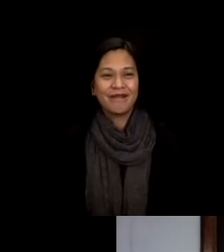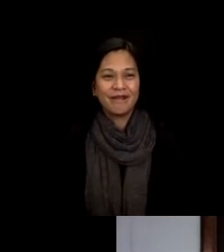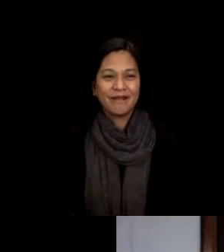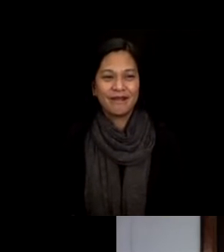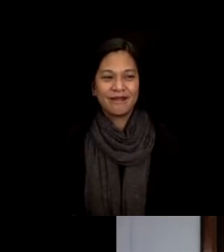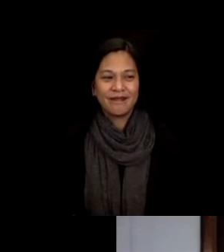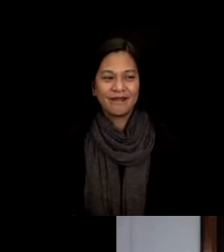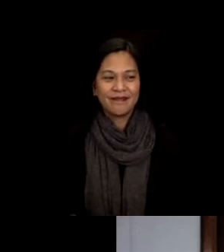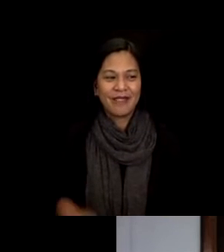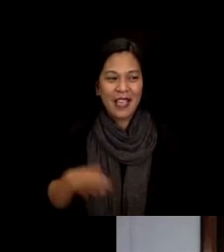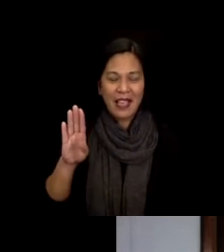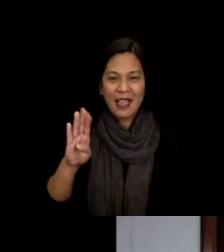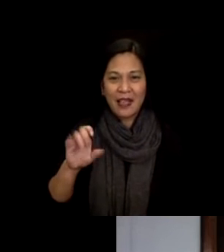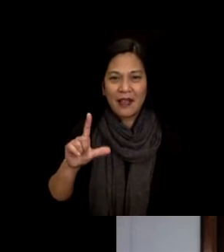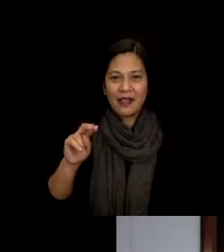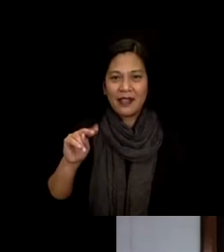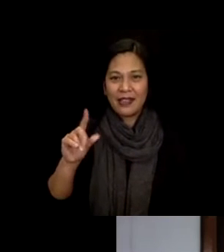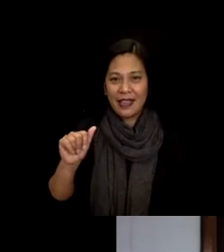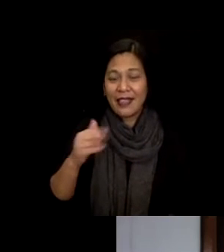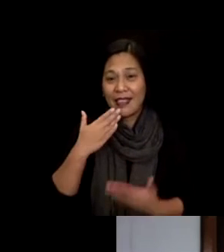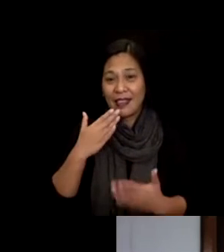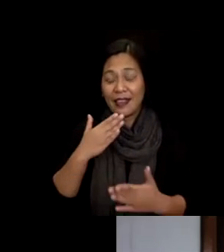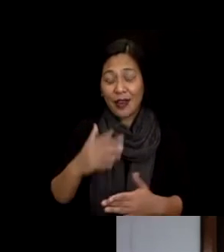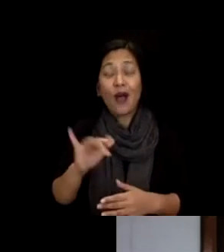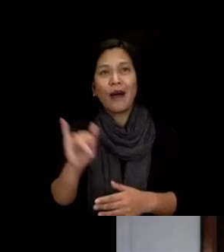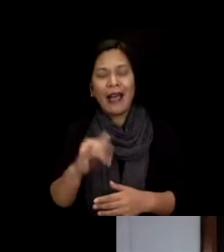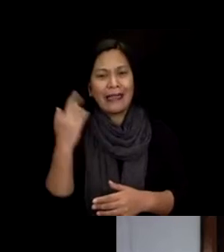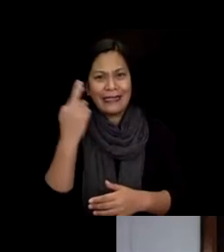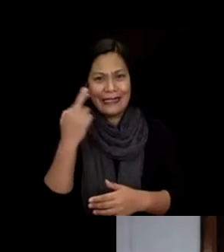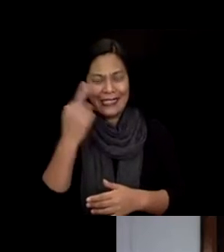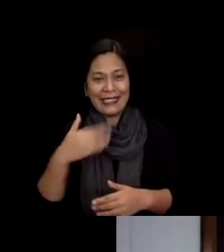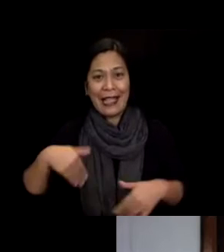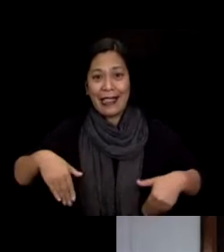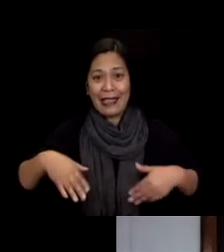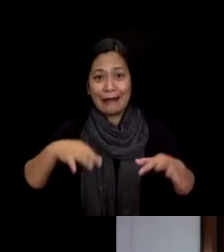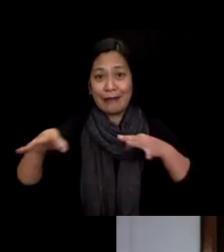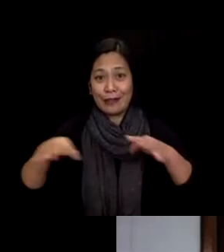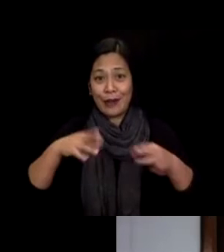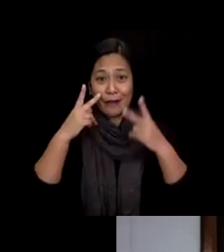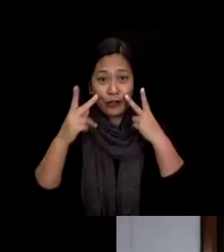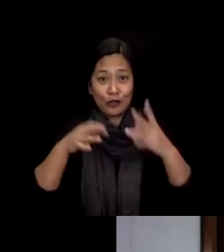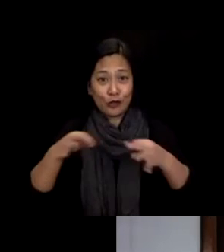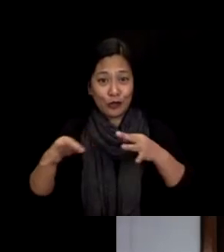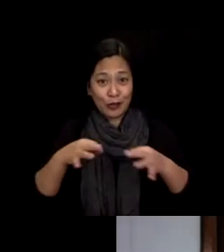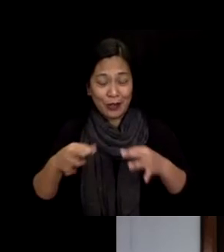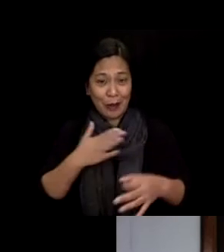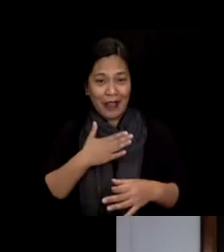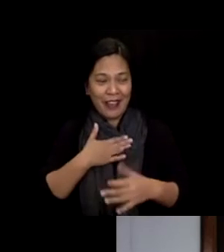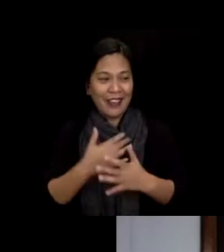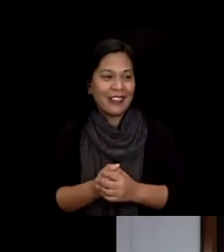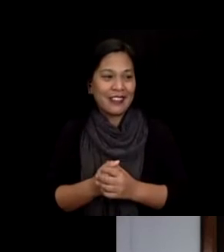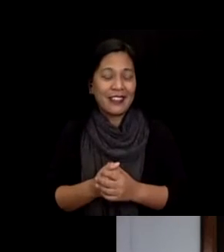Thanks, everyone. And I've realized that I missed my visual description, albeit plain. I'm